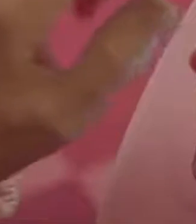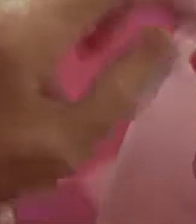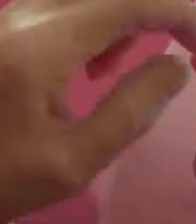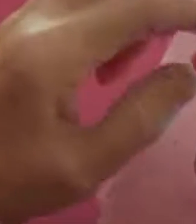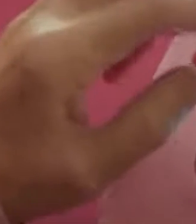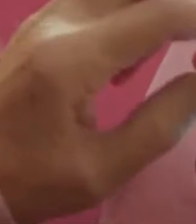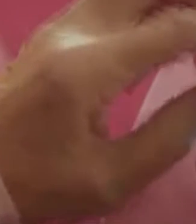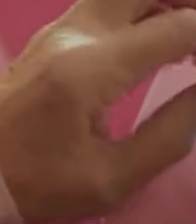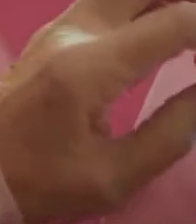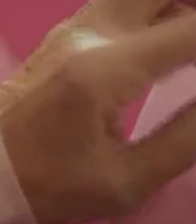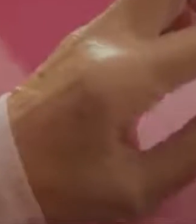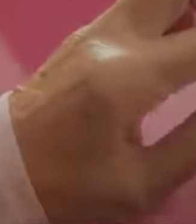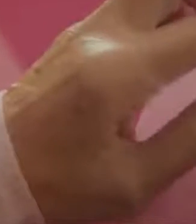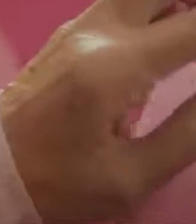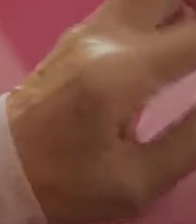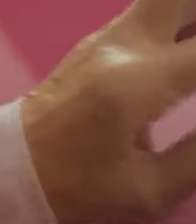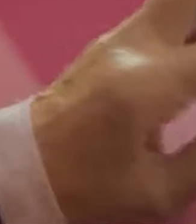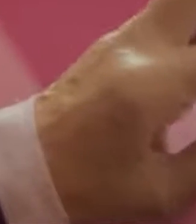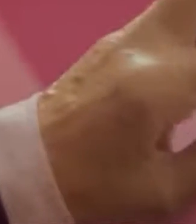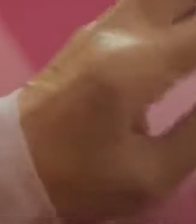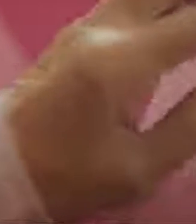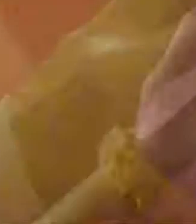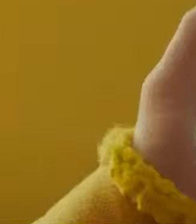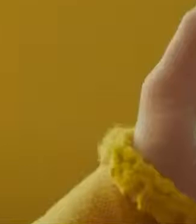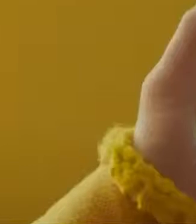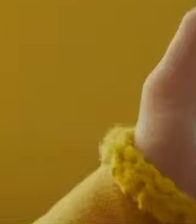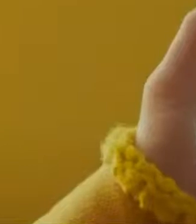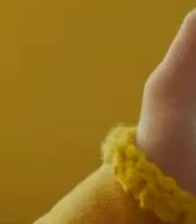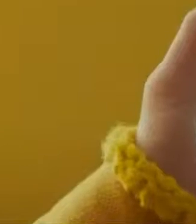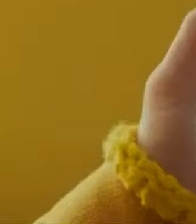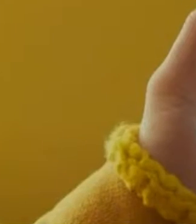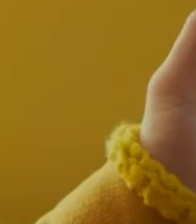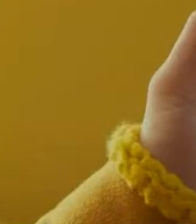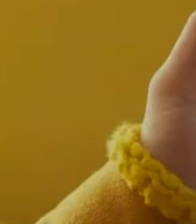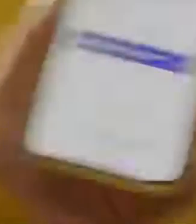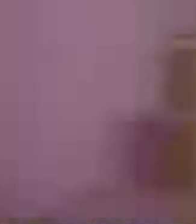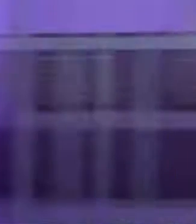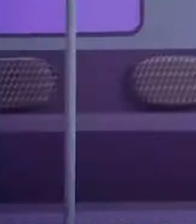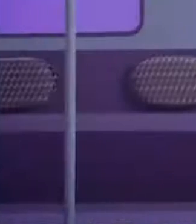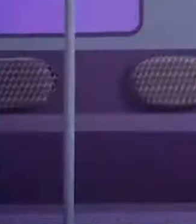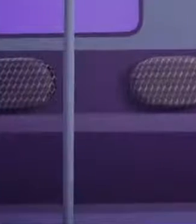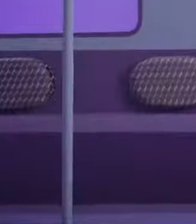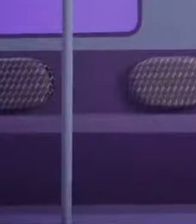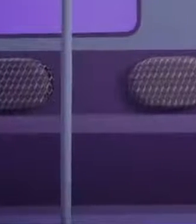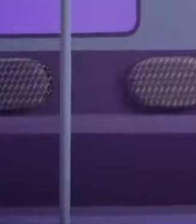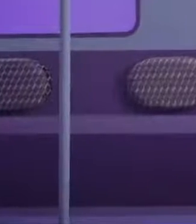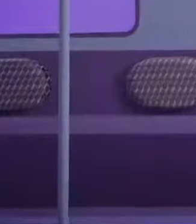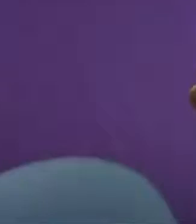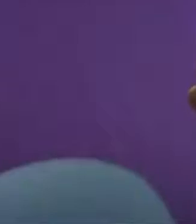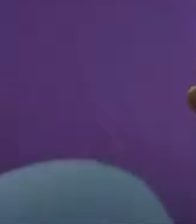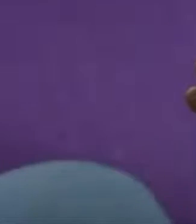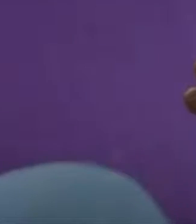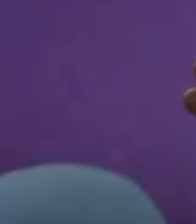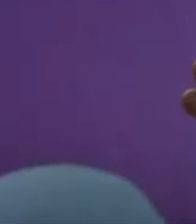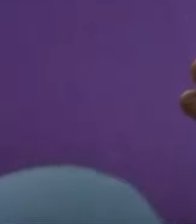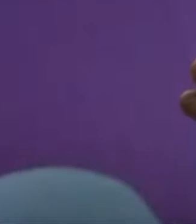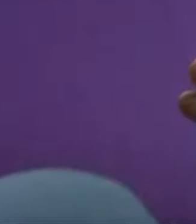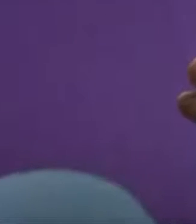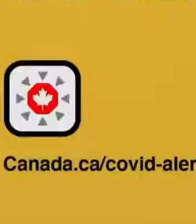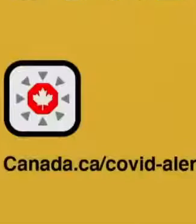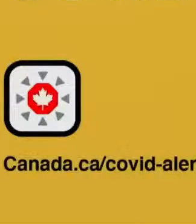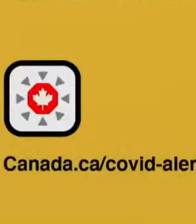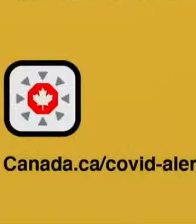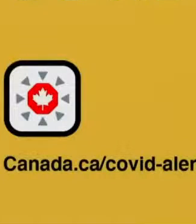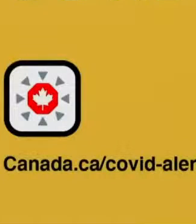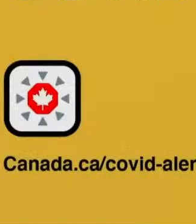Alert app. So Paul tested positive and entered a code in his app, which anonymously alerted Jan. So Jan stayed home and Mo went to work safely. Phew, close